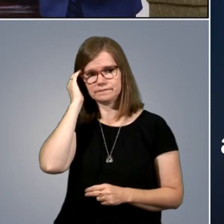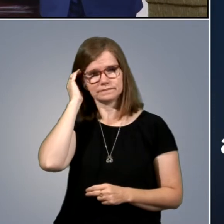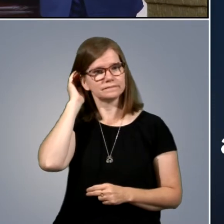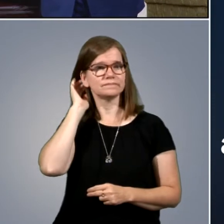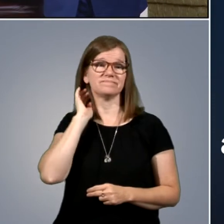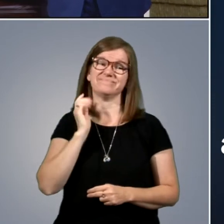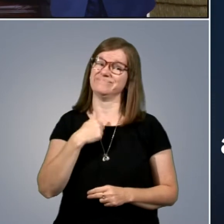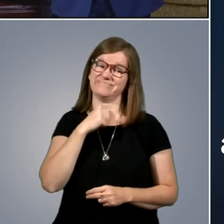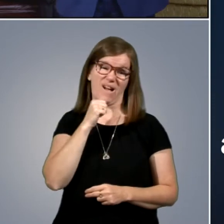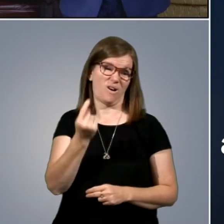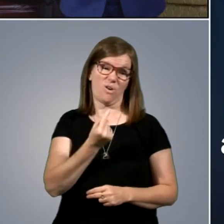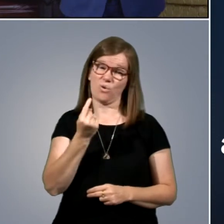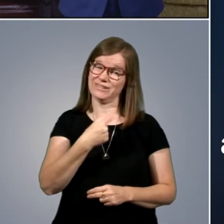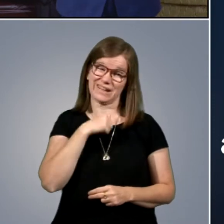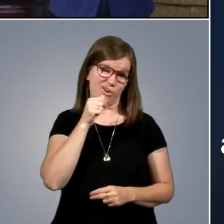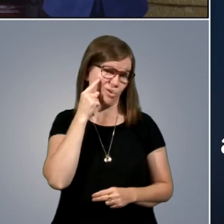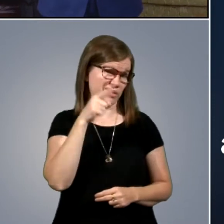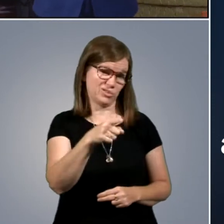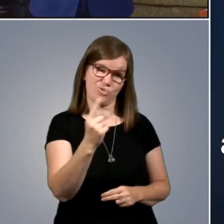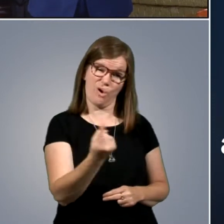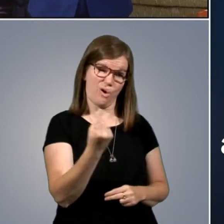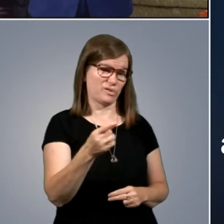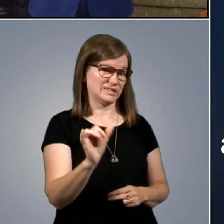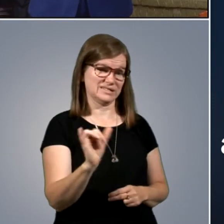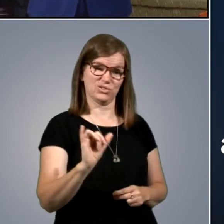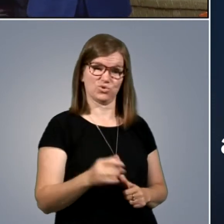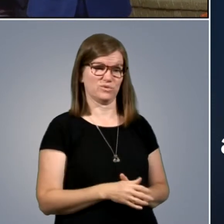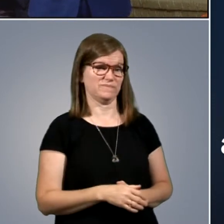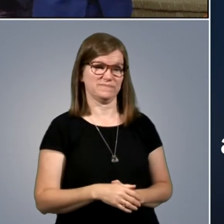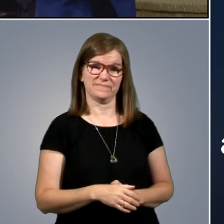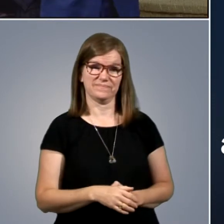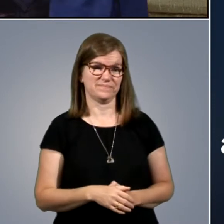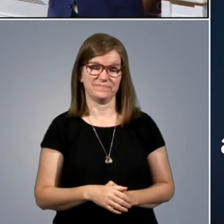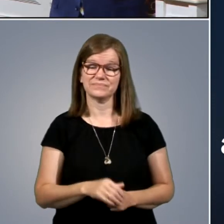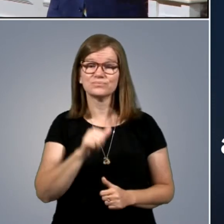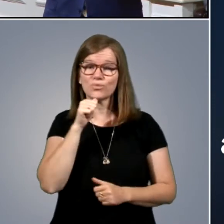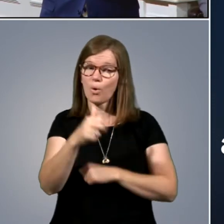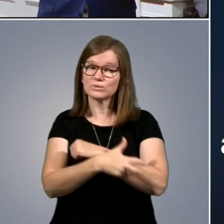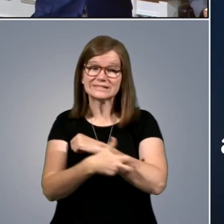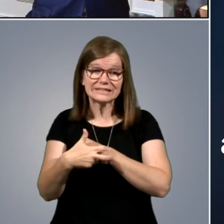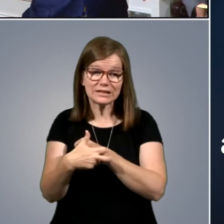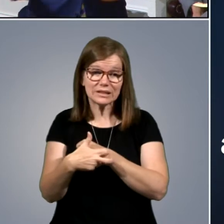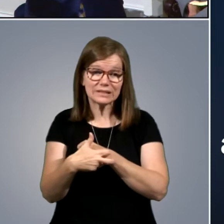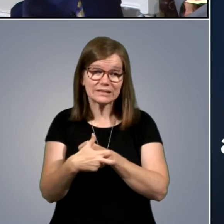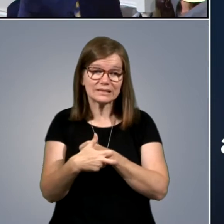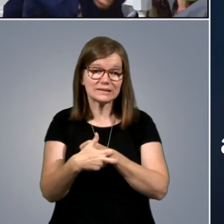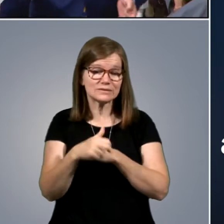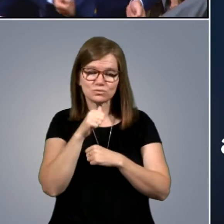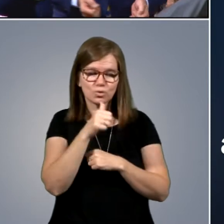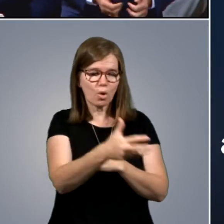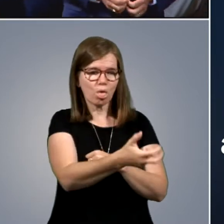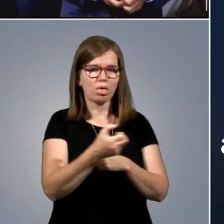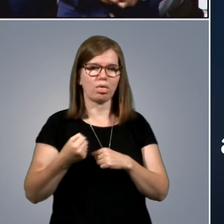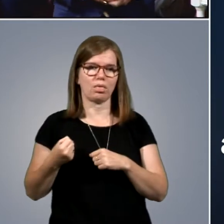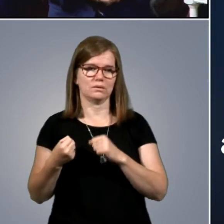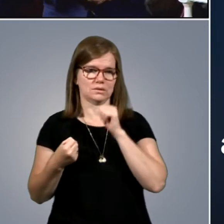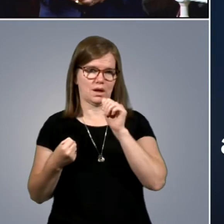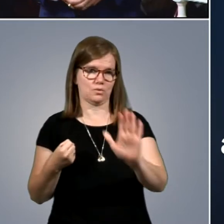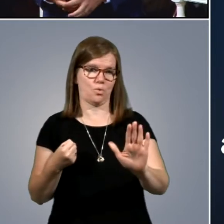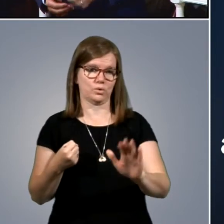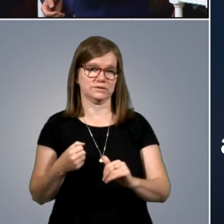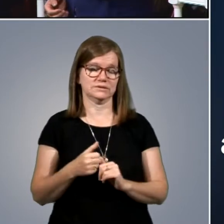I haven't always done that, and I don't think you have either. He said, don't steal. Don't take something that doesn't belong to you.